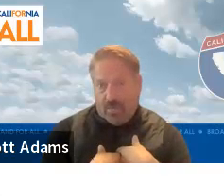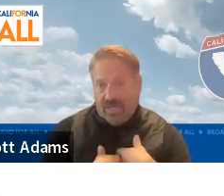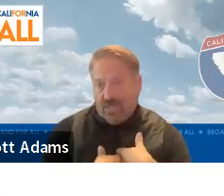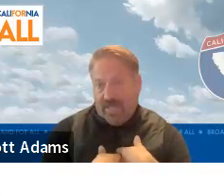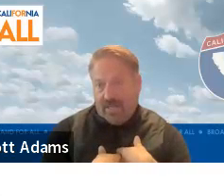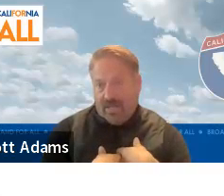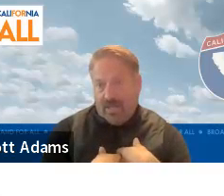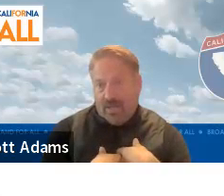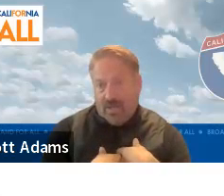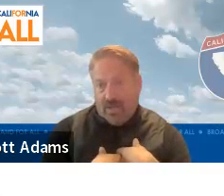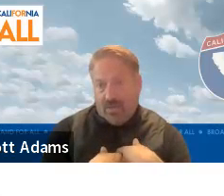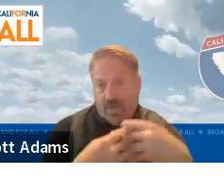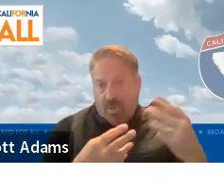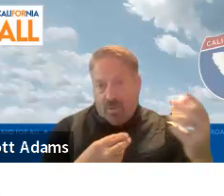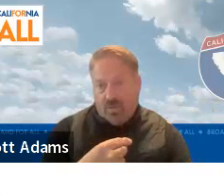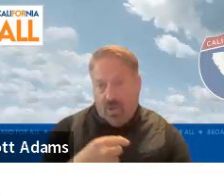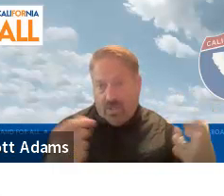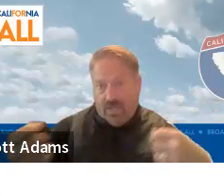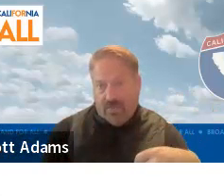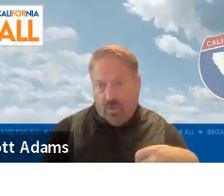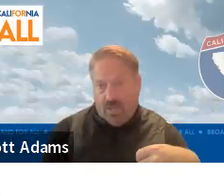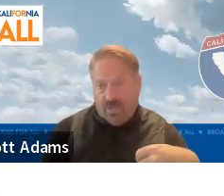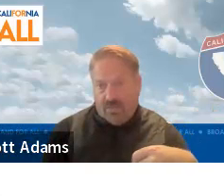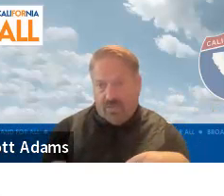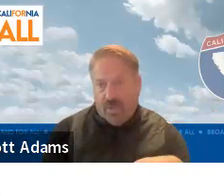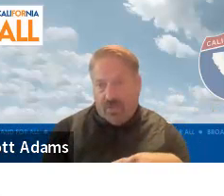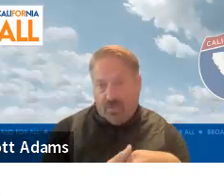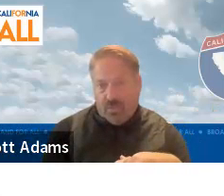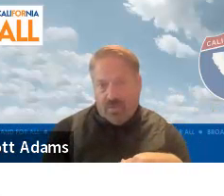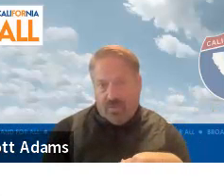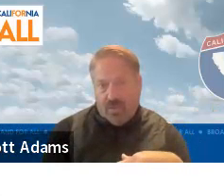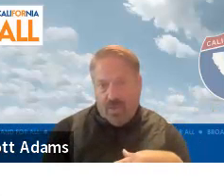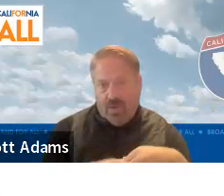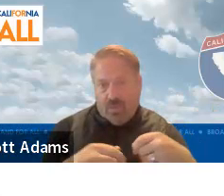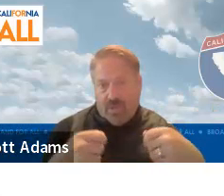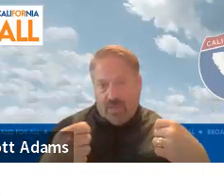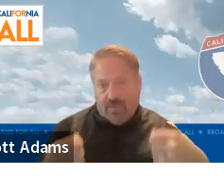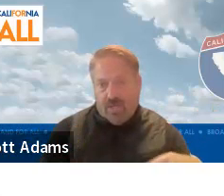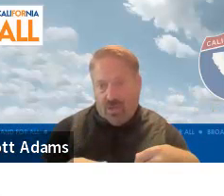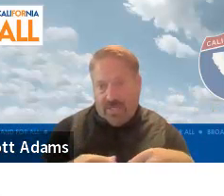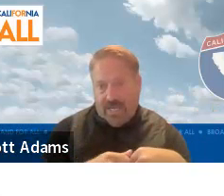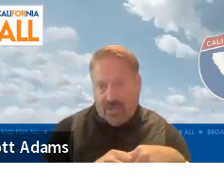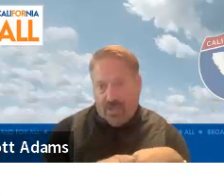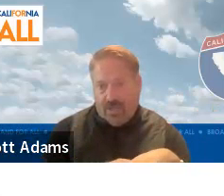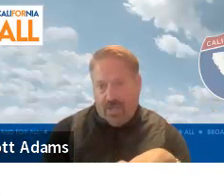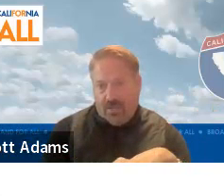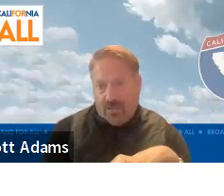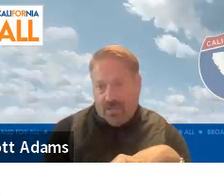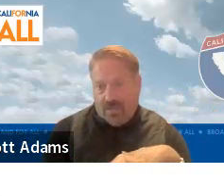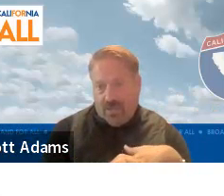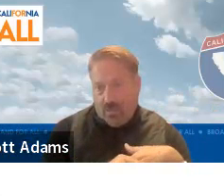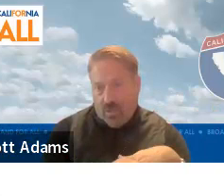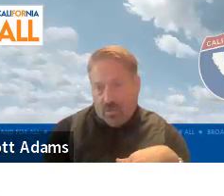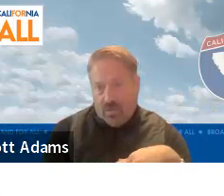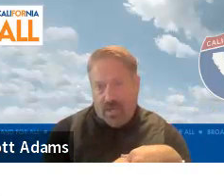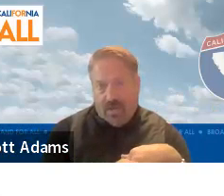by the best data, both qualitative and quantitative as possible. So really a call to action